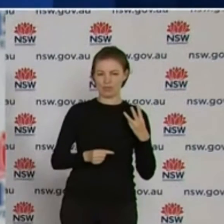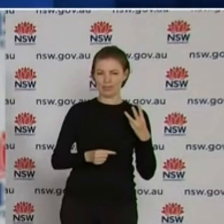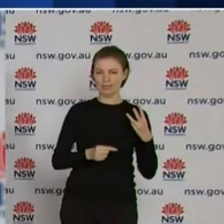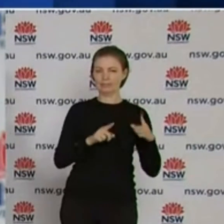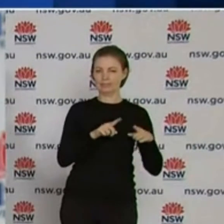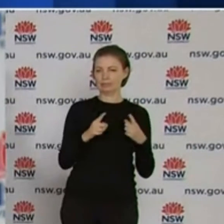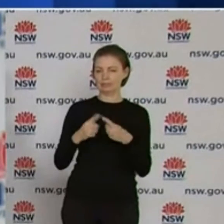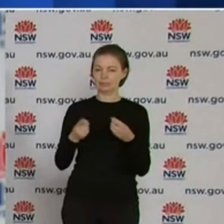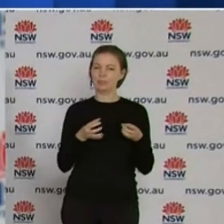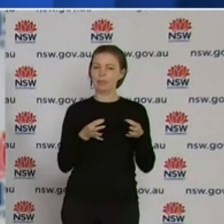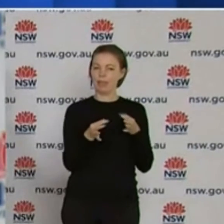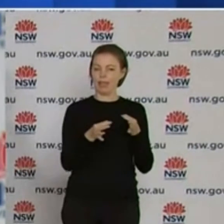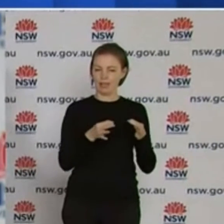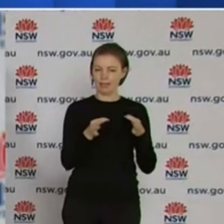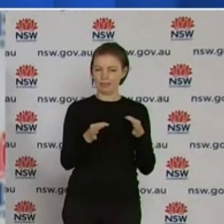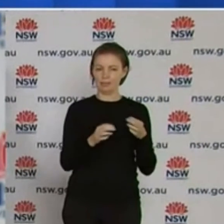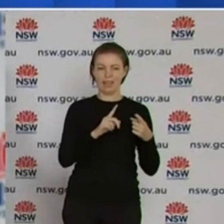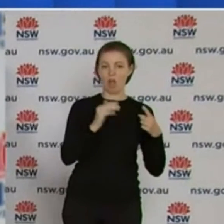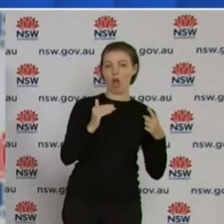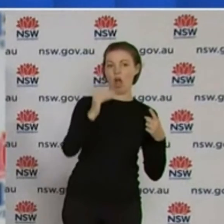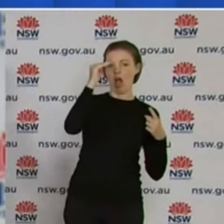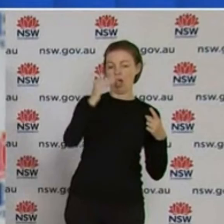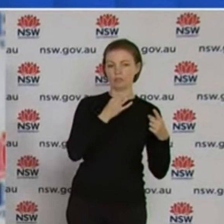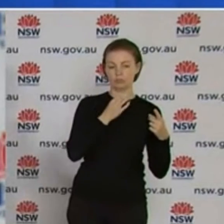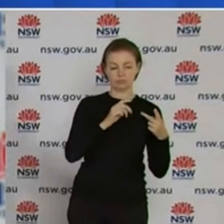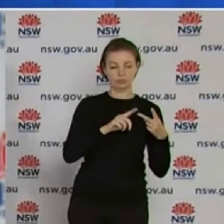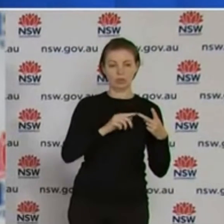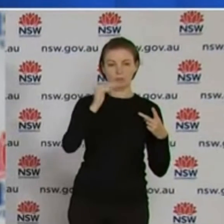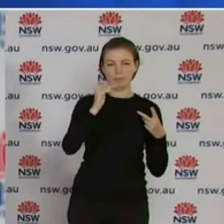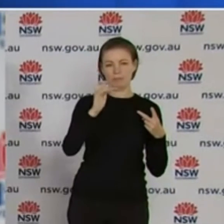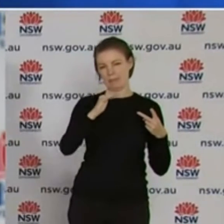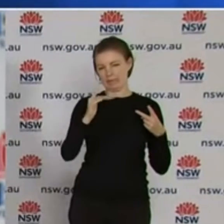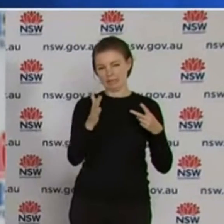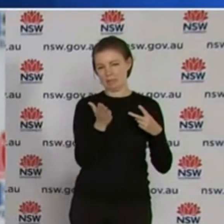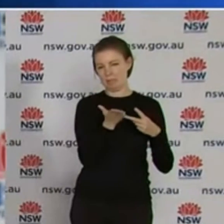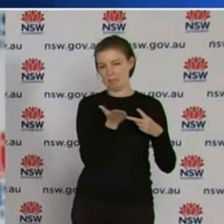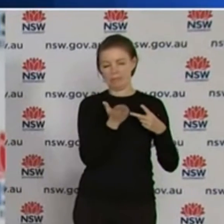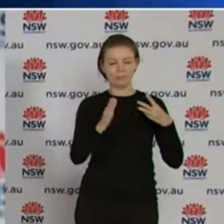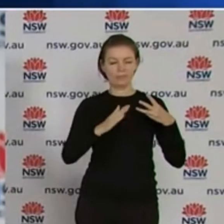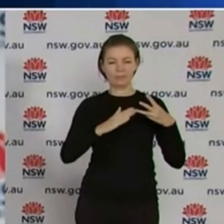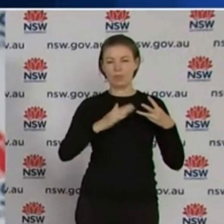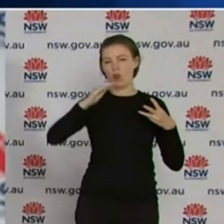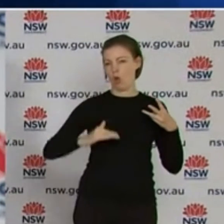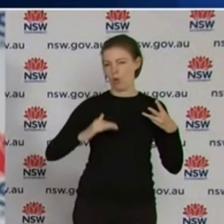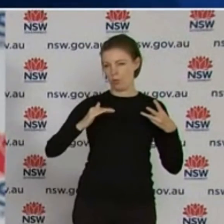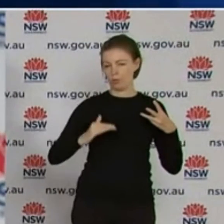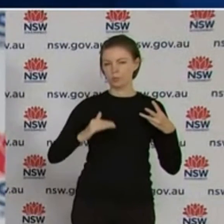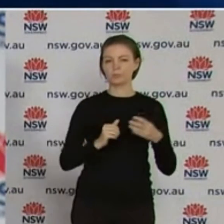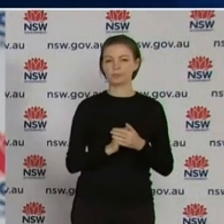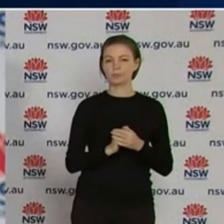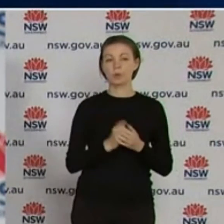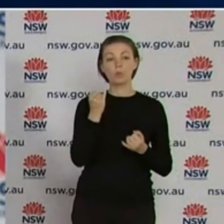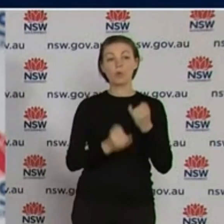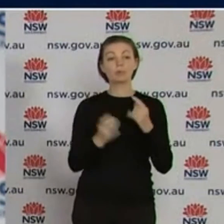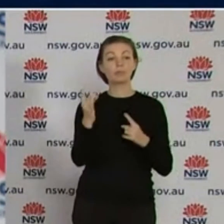intention is always to get the case numbers as low as possible. But obviously the two figures we look at the most, and the two figures that are most relevant for